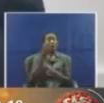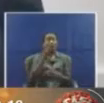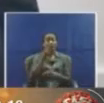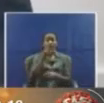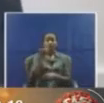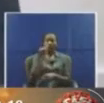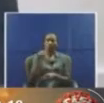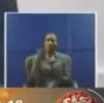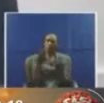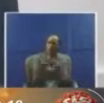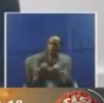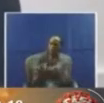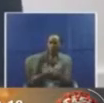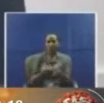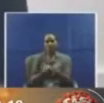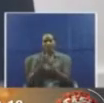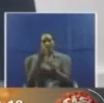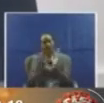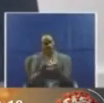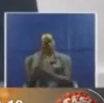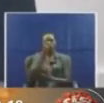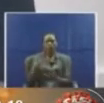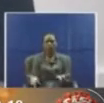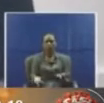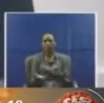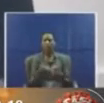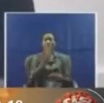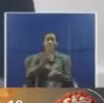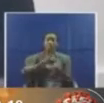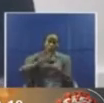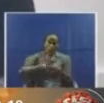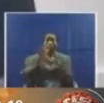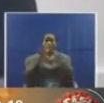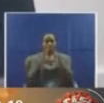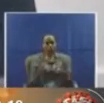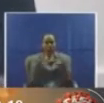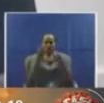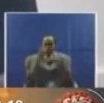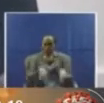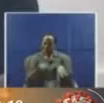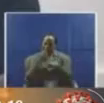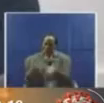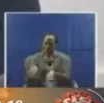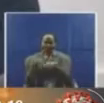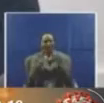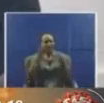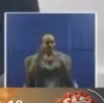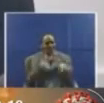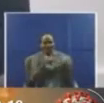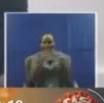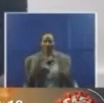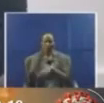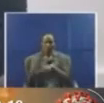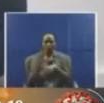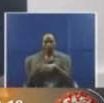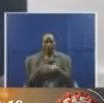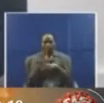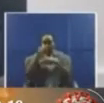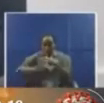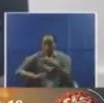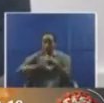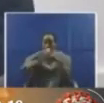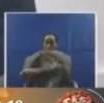expected to increase interest rate hikes, and this will place further pressure on many South African households already struggling to make it month to